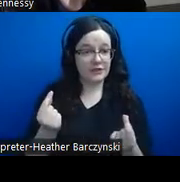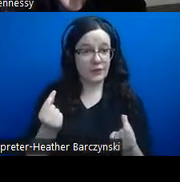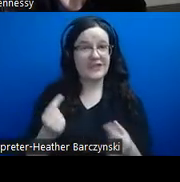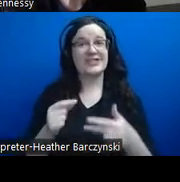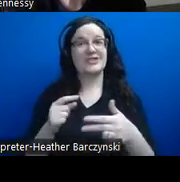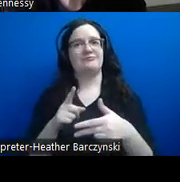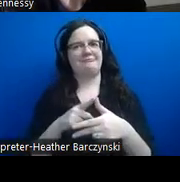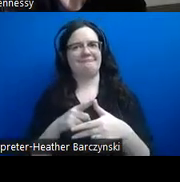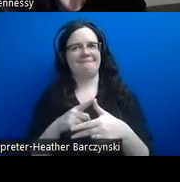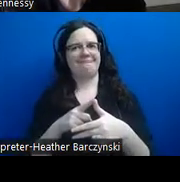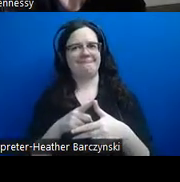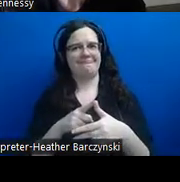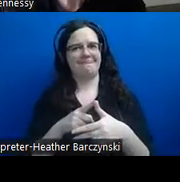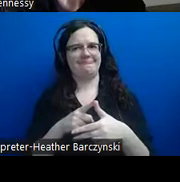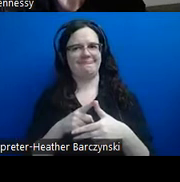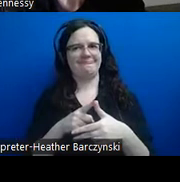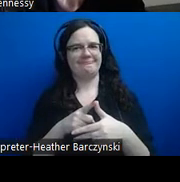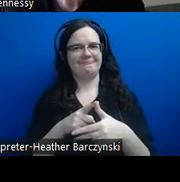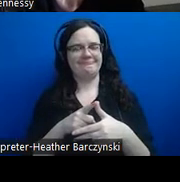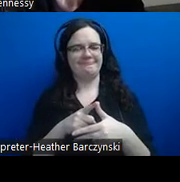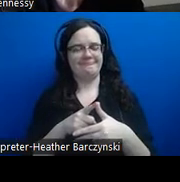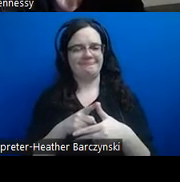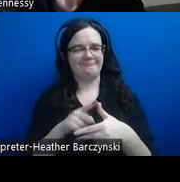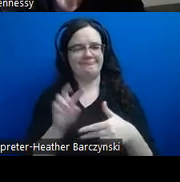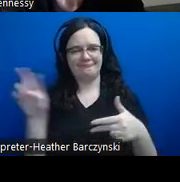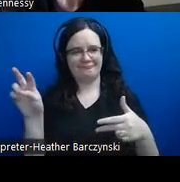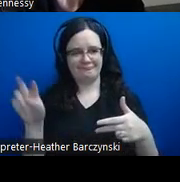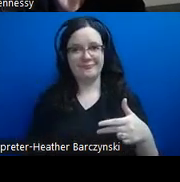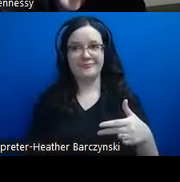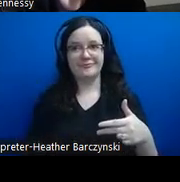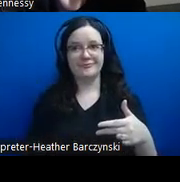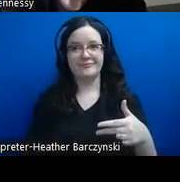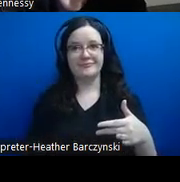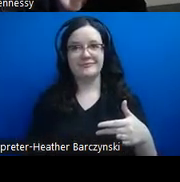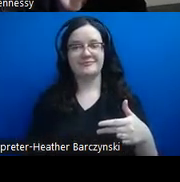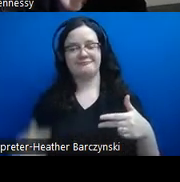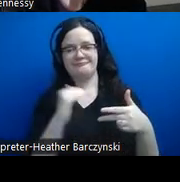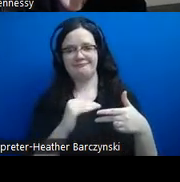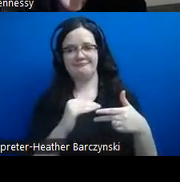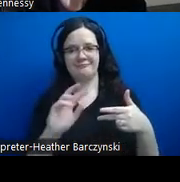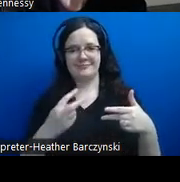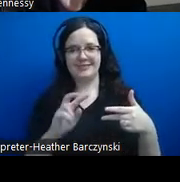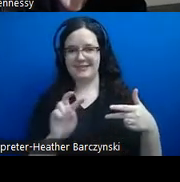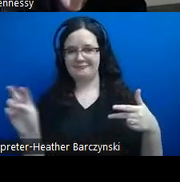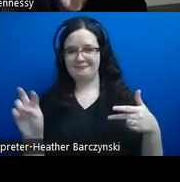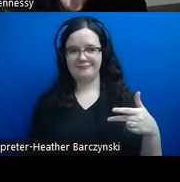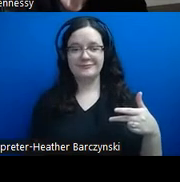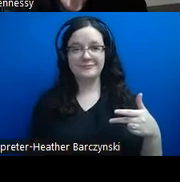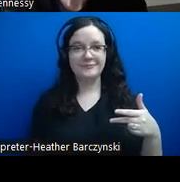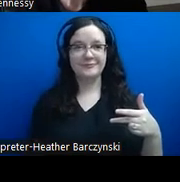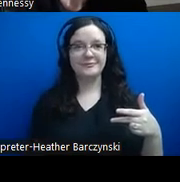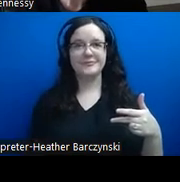of suicidal ideation and suicide attempts among those with problem gambling, understand the relationship between problem